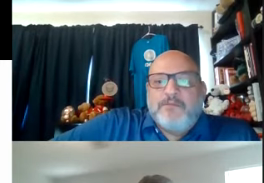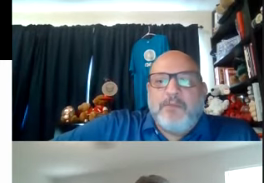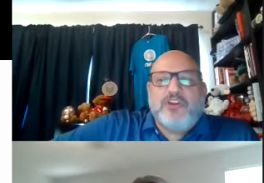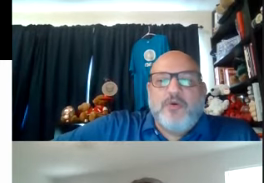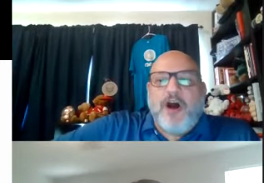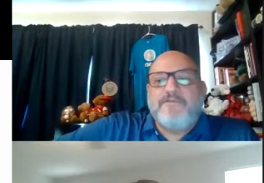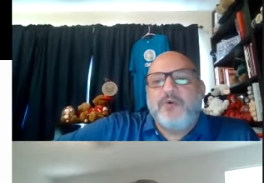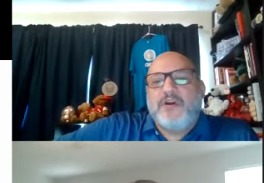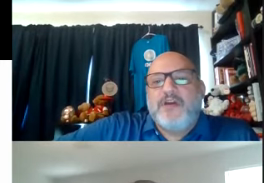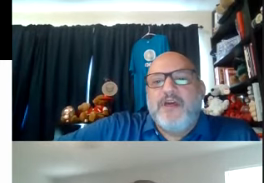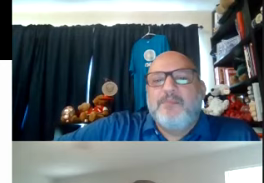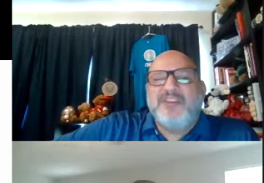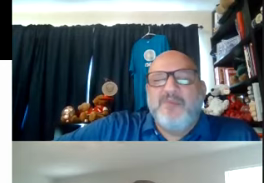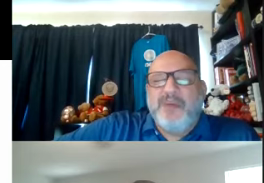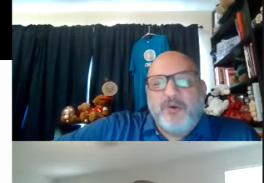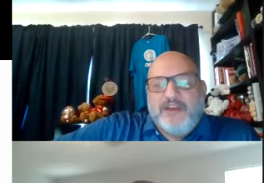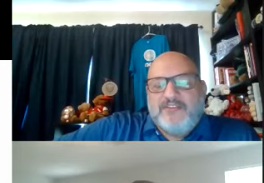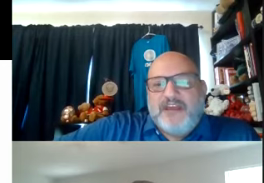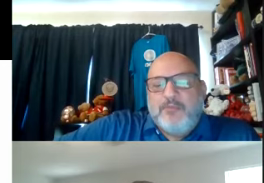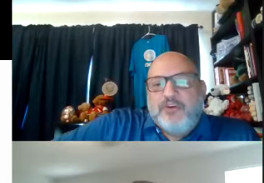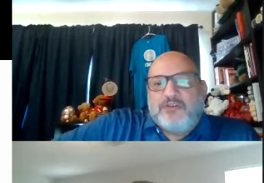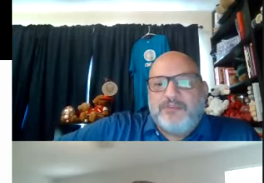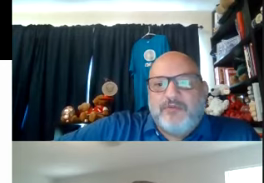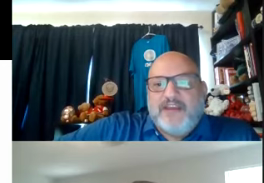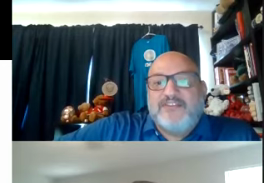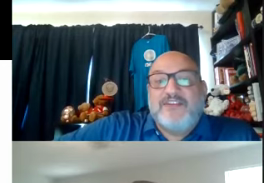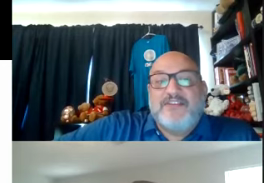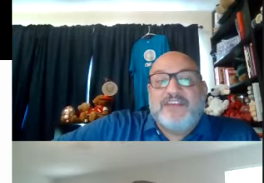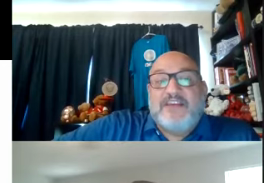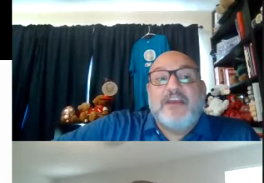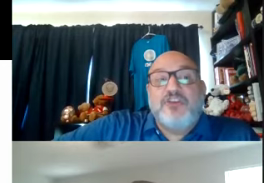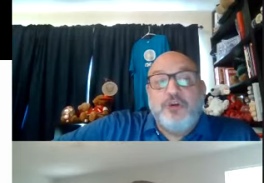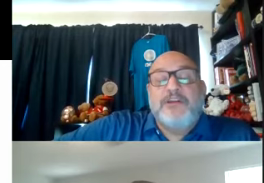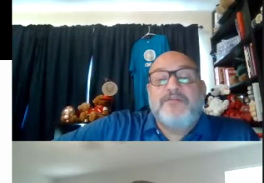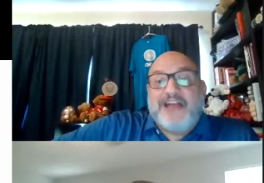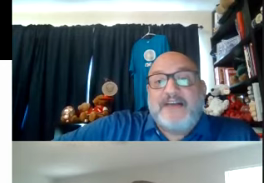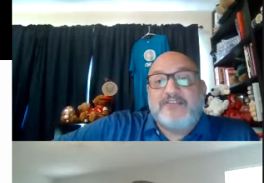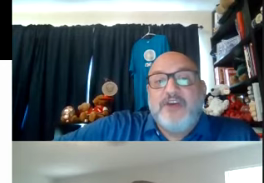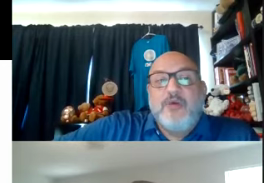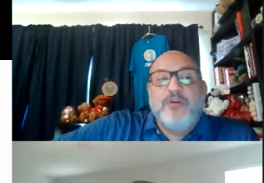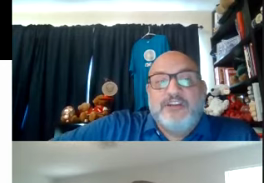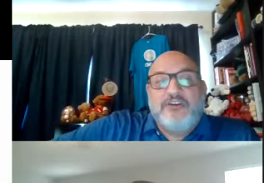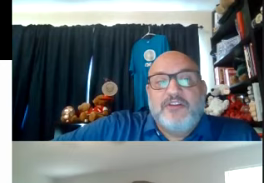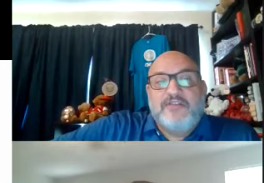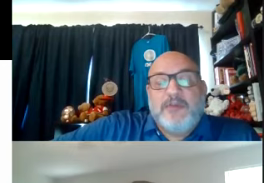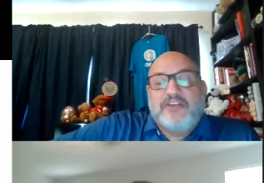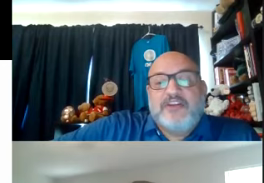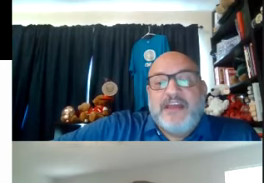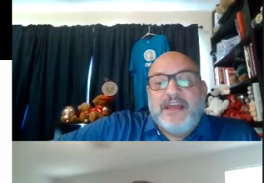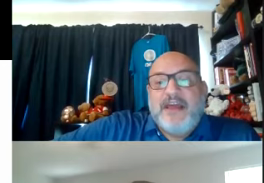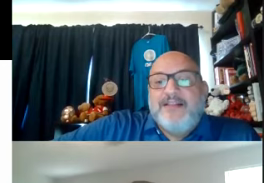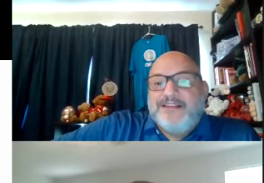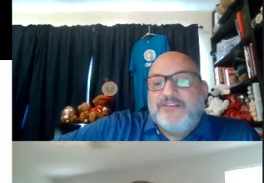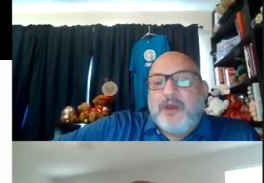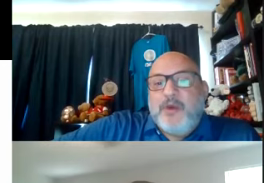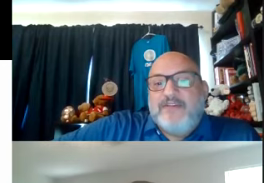I wouldn't mark you off for it, but there are better ways and more descriptive ways. And since this is a cumulative class where you need to know this information at the